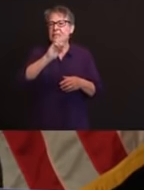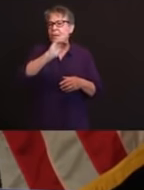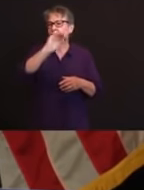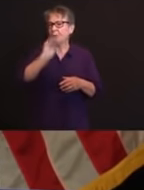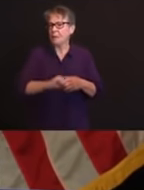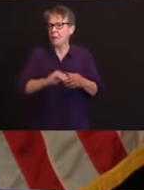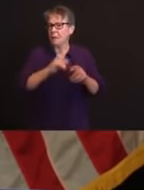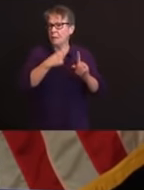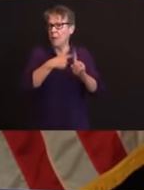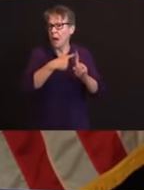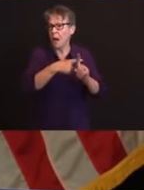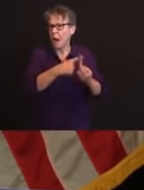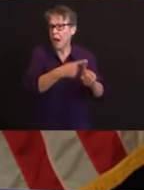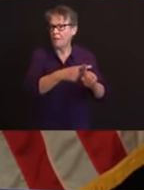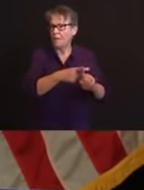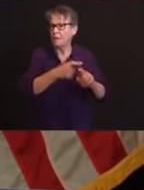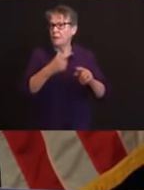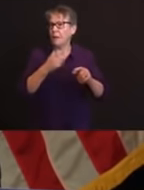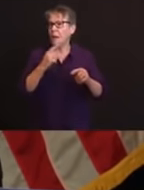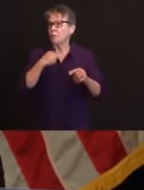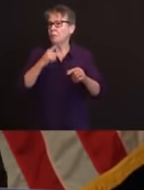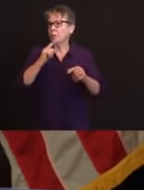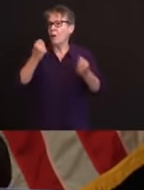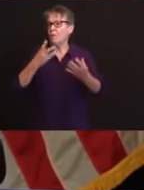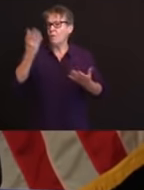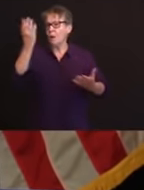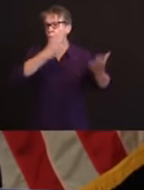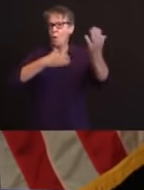cases, and that back March and April there were almost for